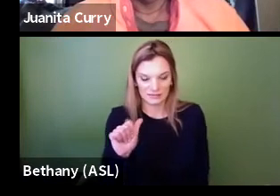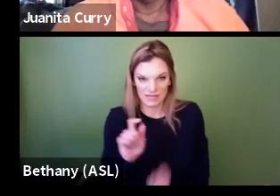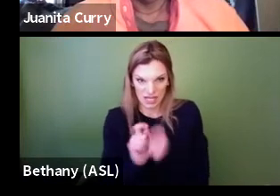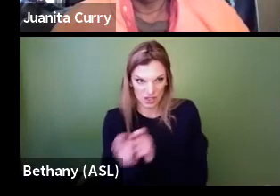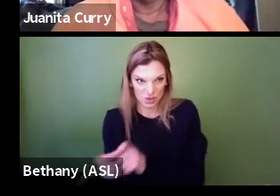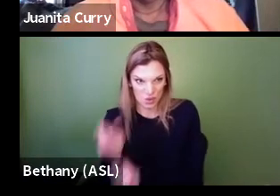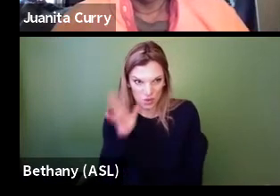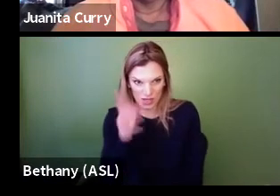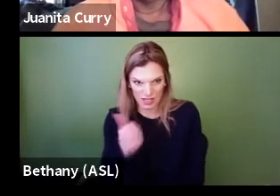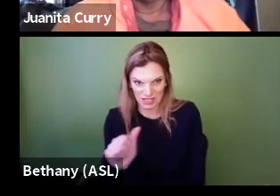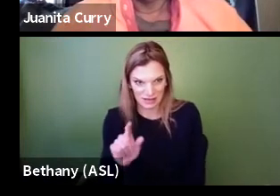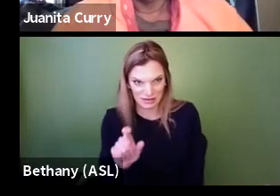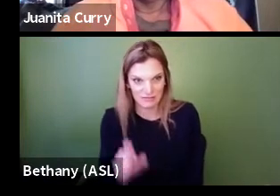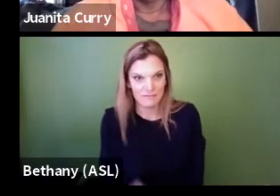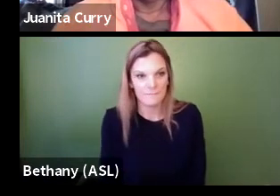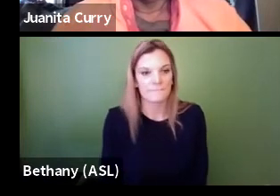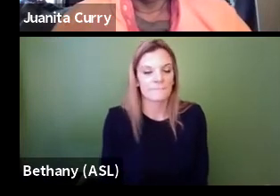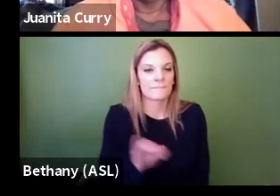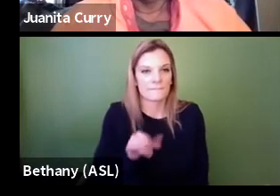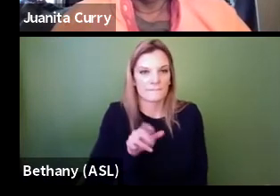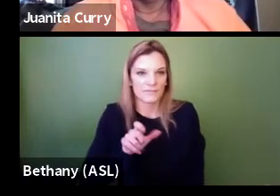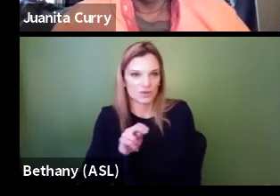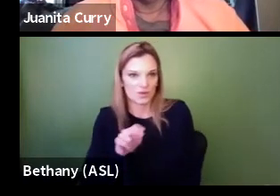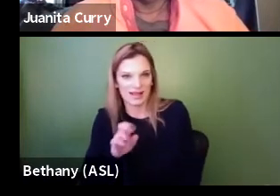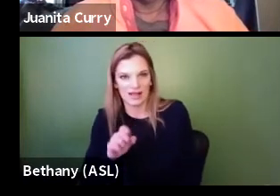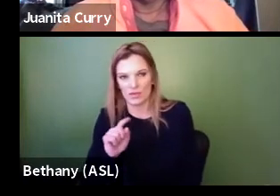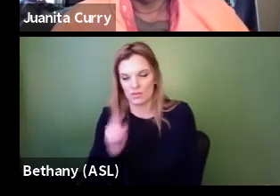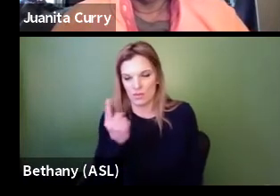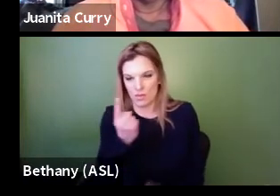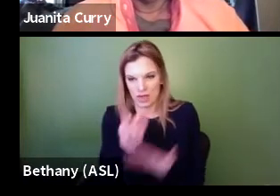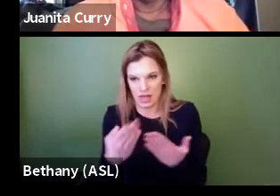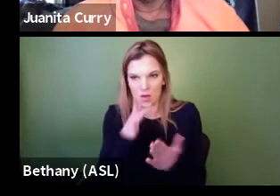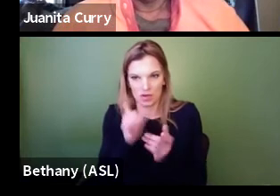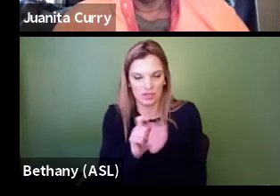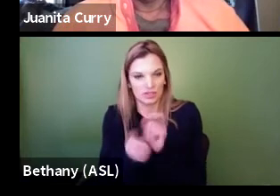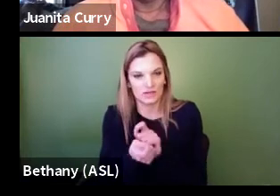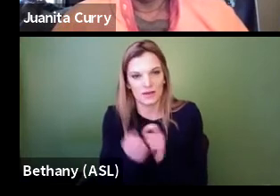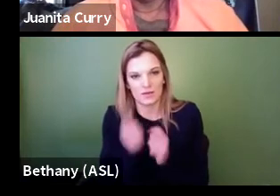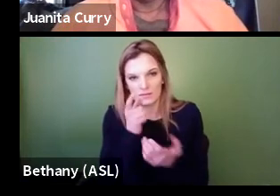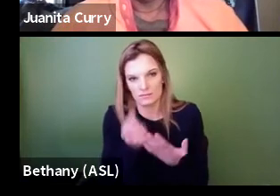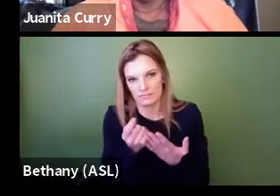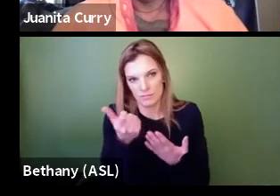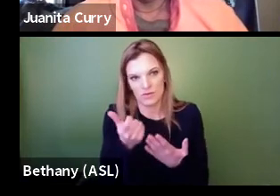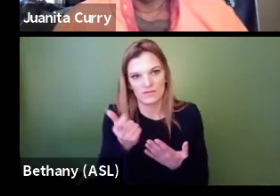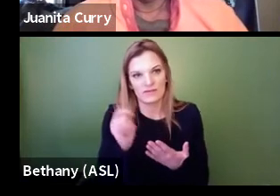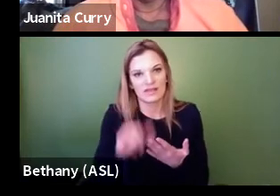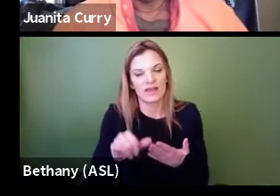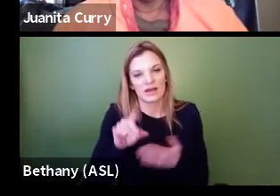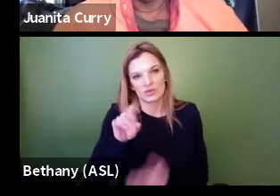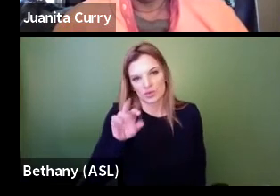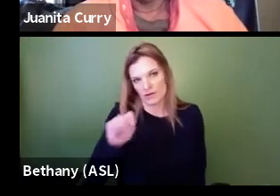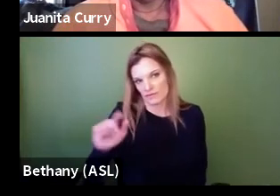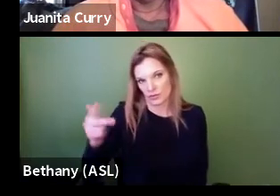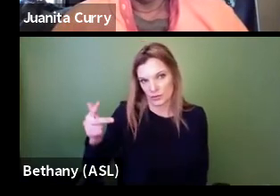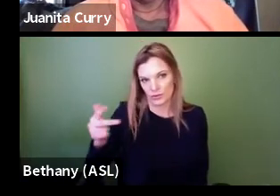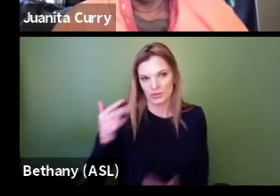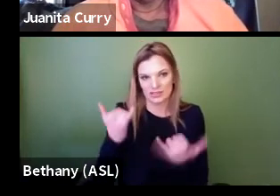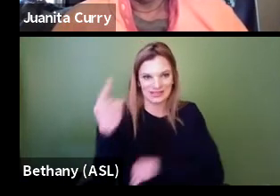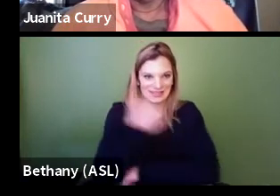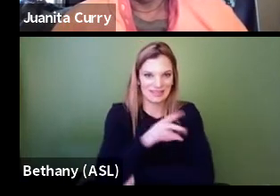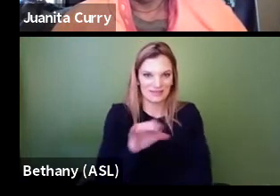making? The only change that I would be doing is removing draft 3, moving today's date,